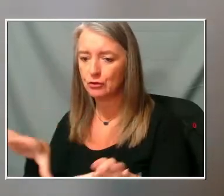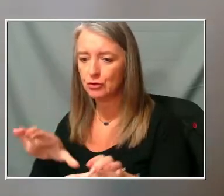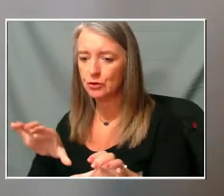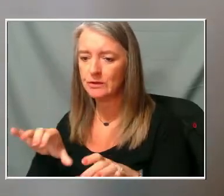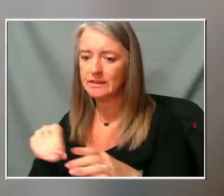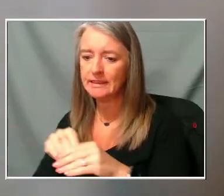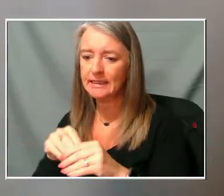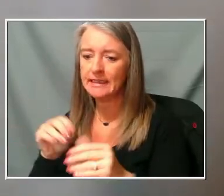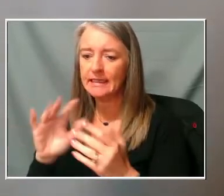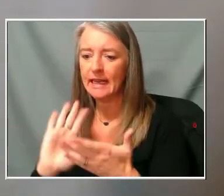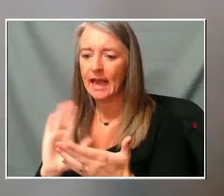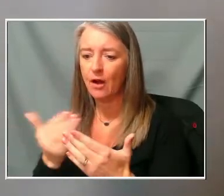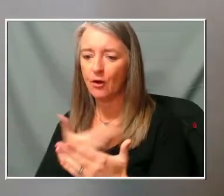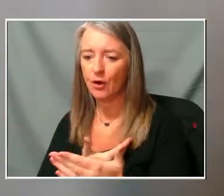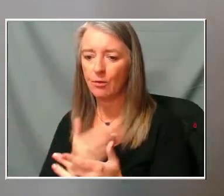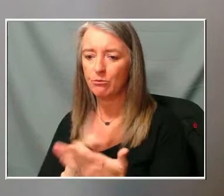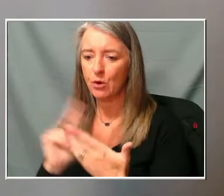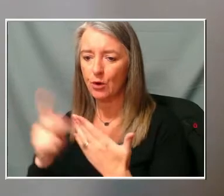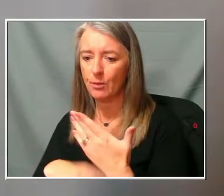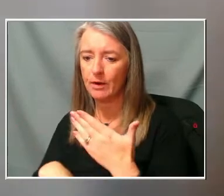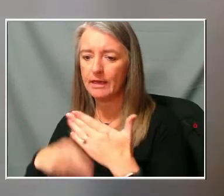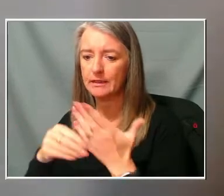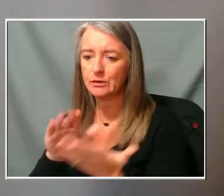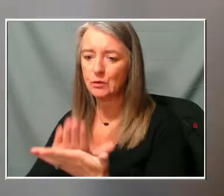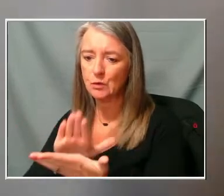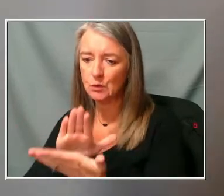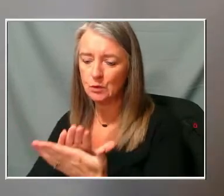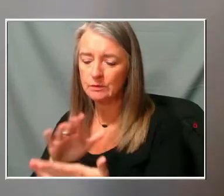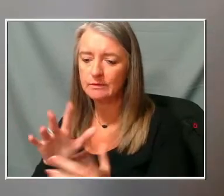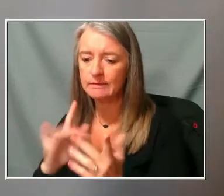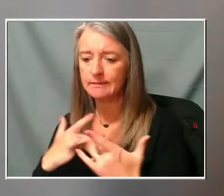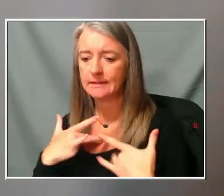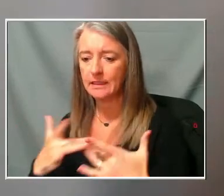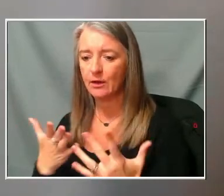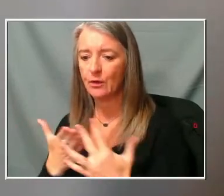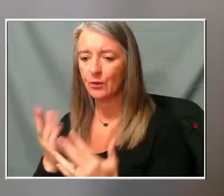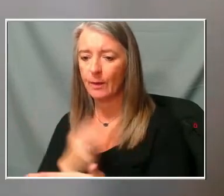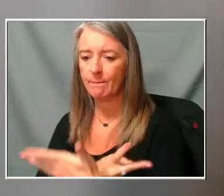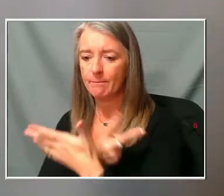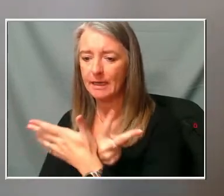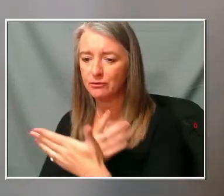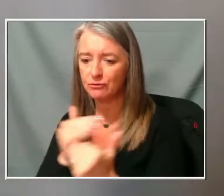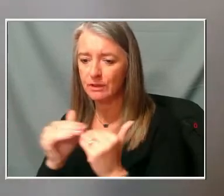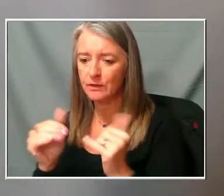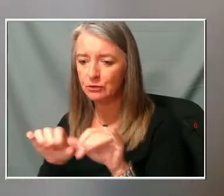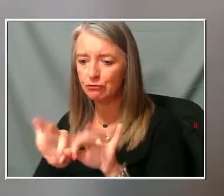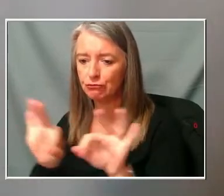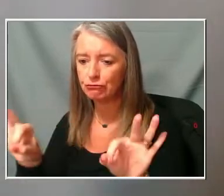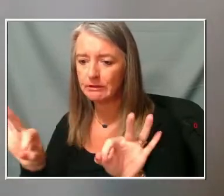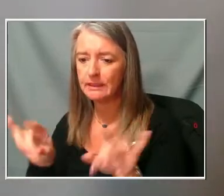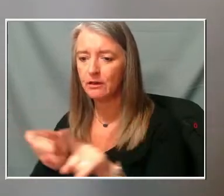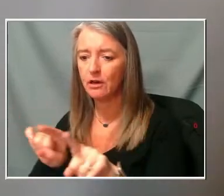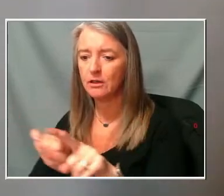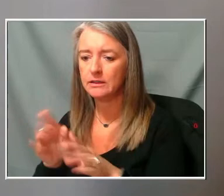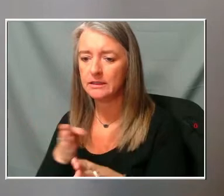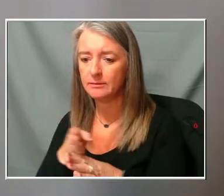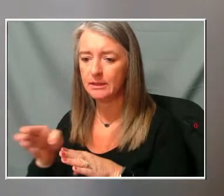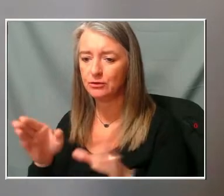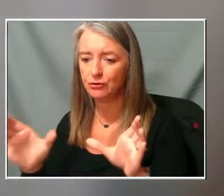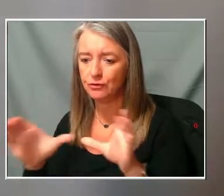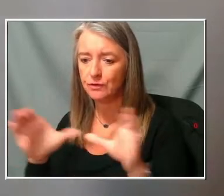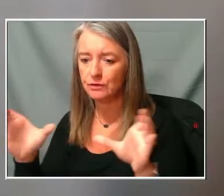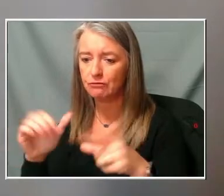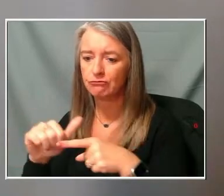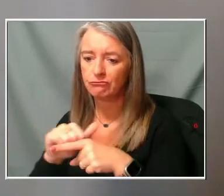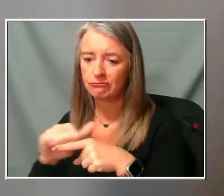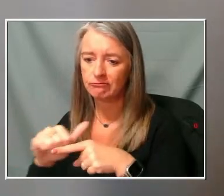our undergraduate degree. So this comes with additional schooling, typically through a master's level degree, as well as a specialty certification